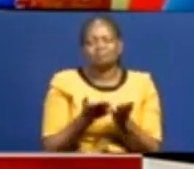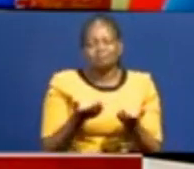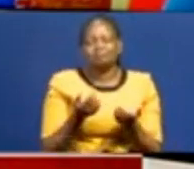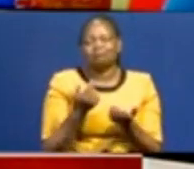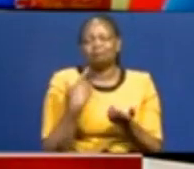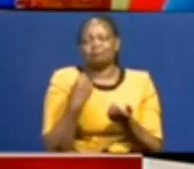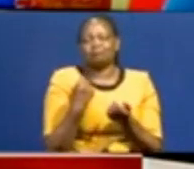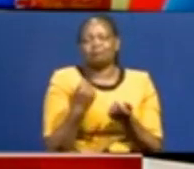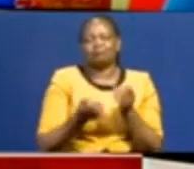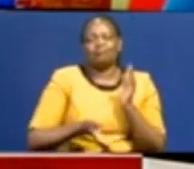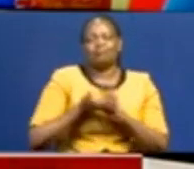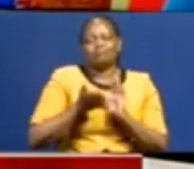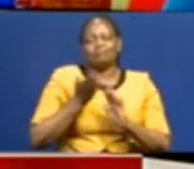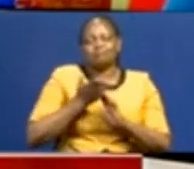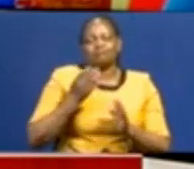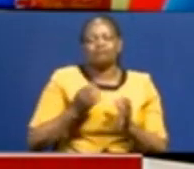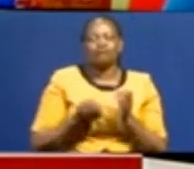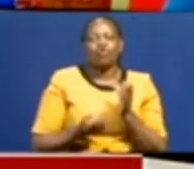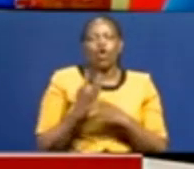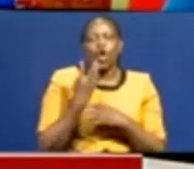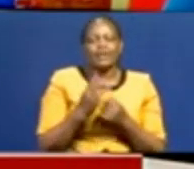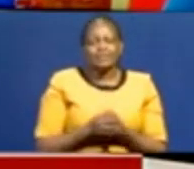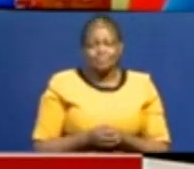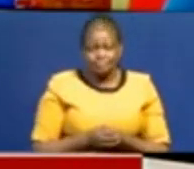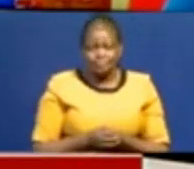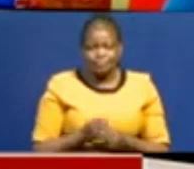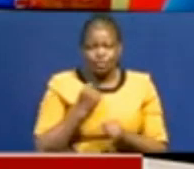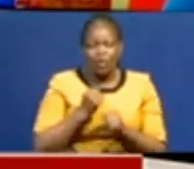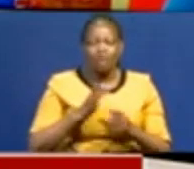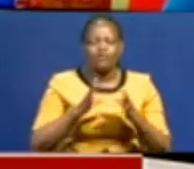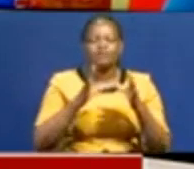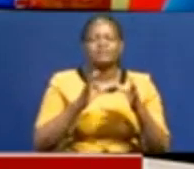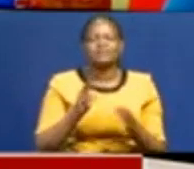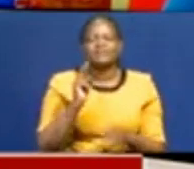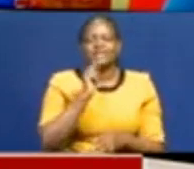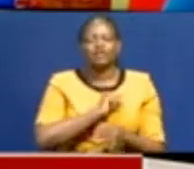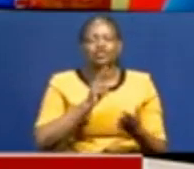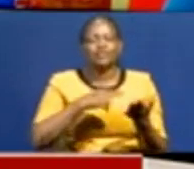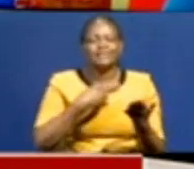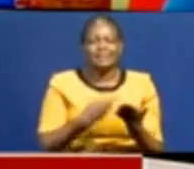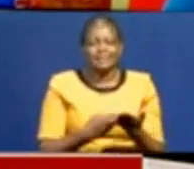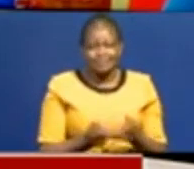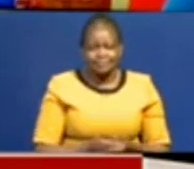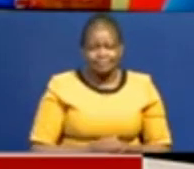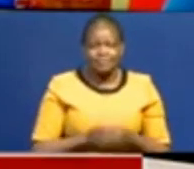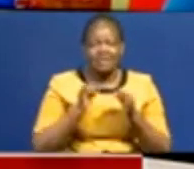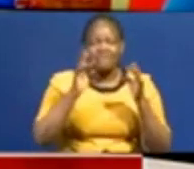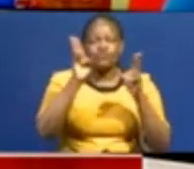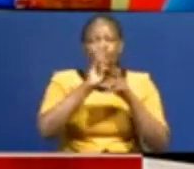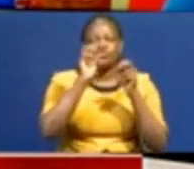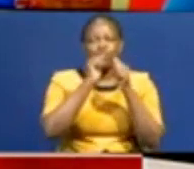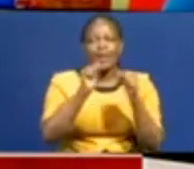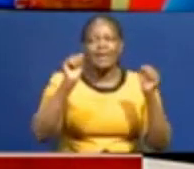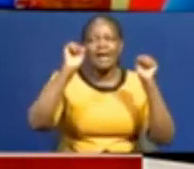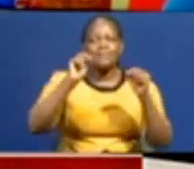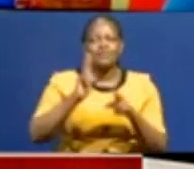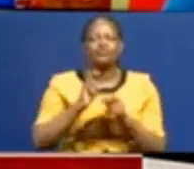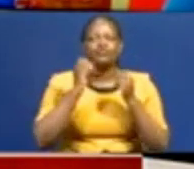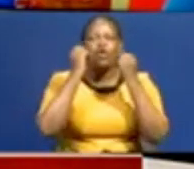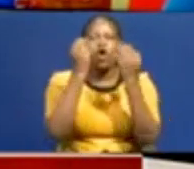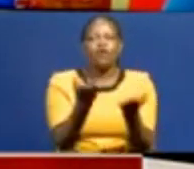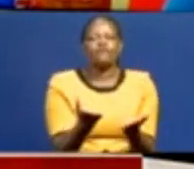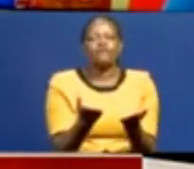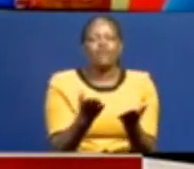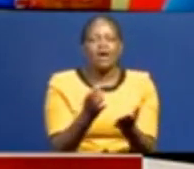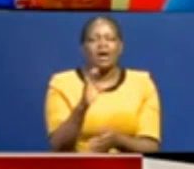the fastest growing workforce, as well as relevant natural resources that, if tapped into, can be used to offer